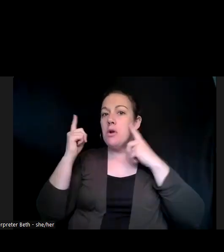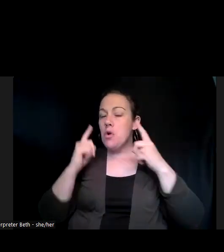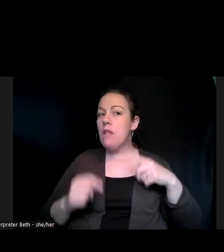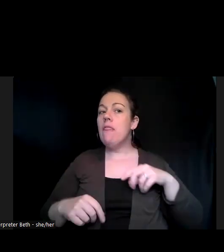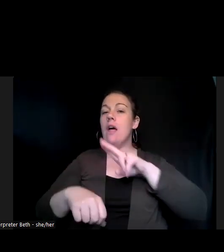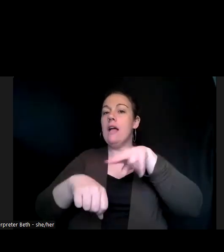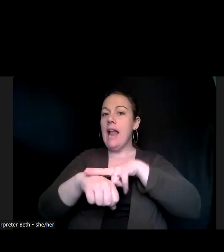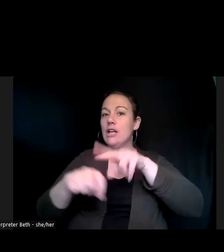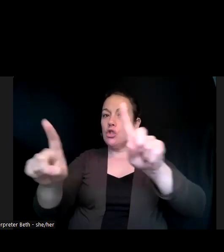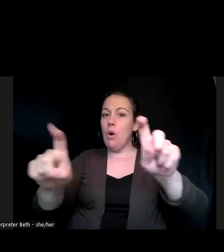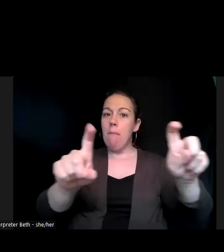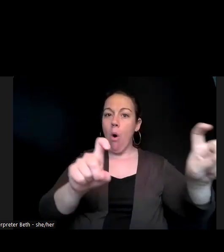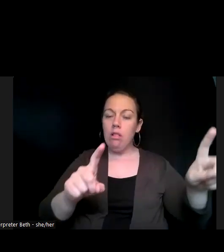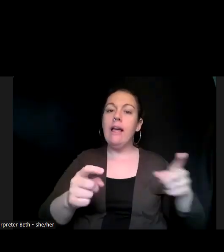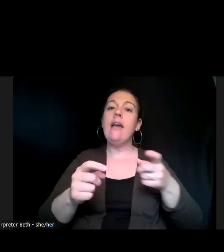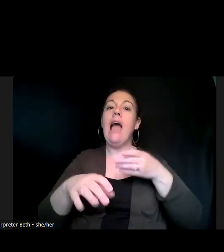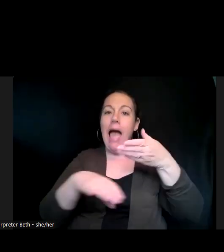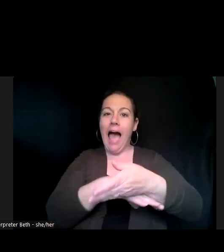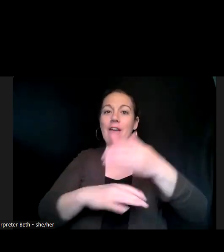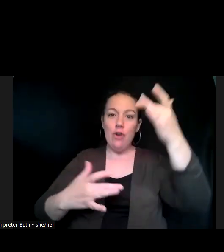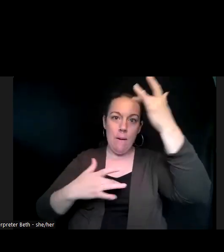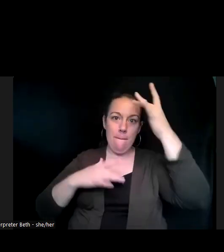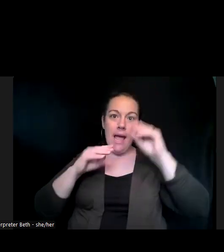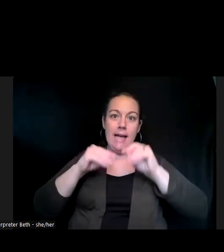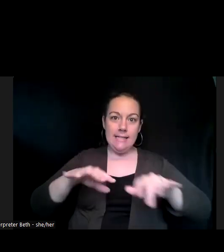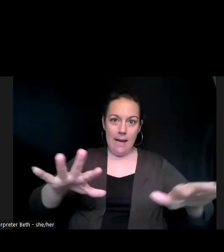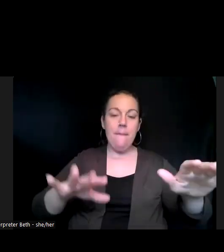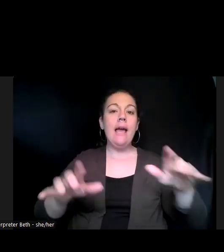the pandemic and afterwards to get a sense of how parents are experiencing this.